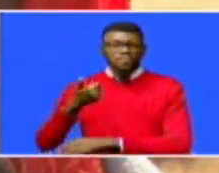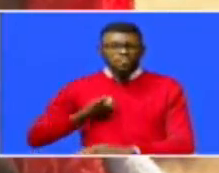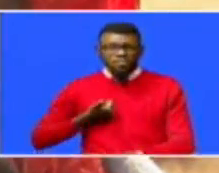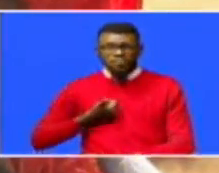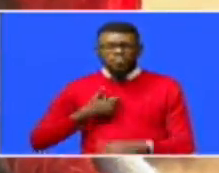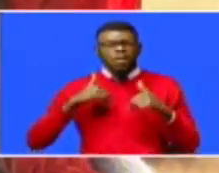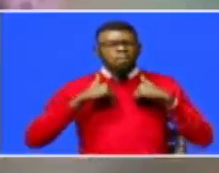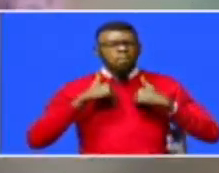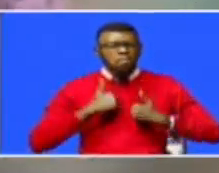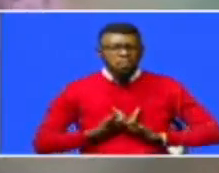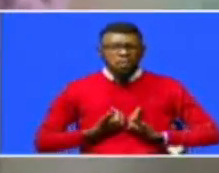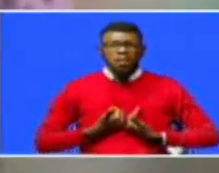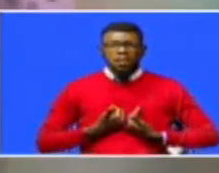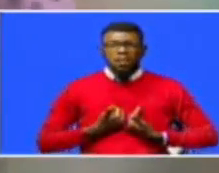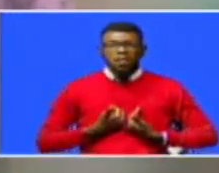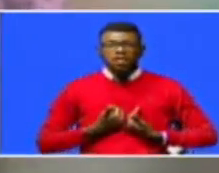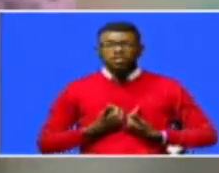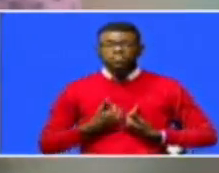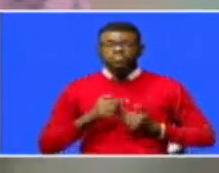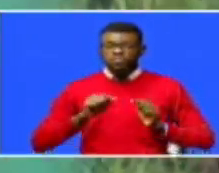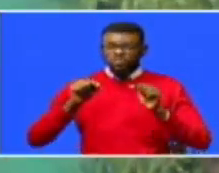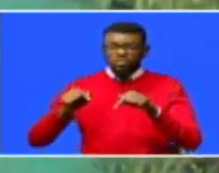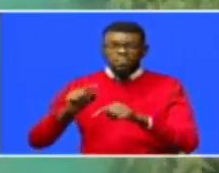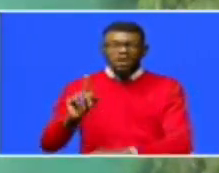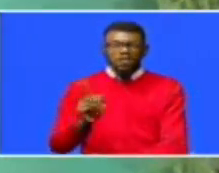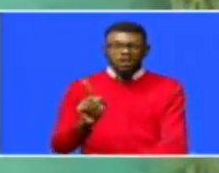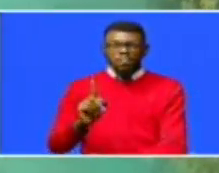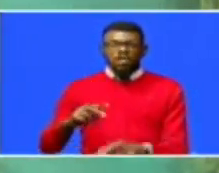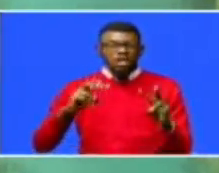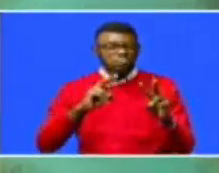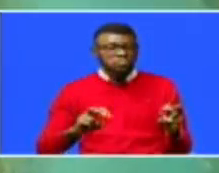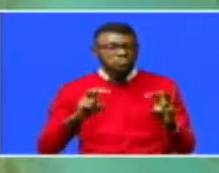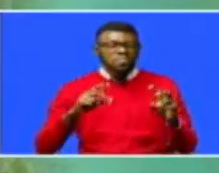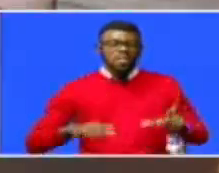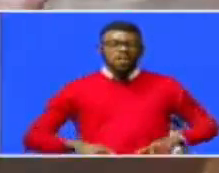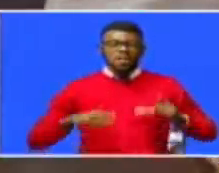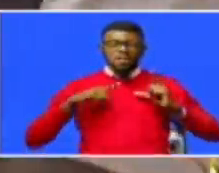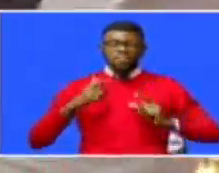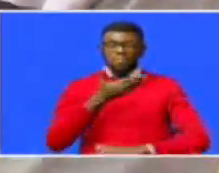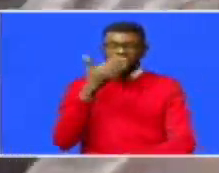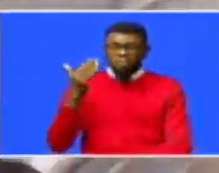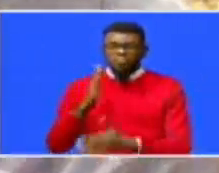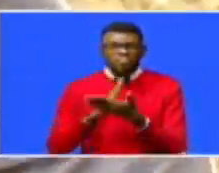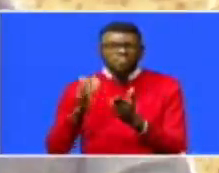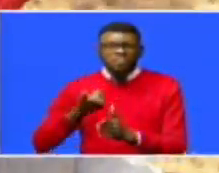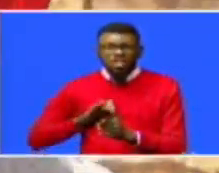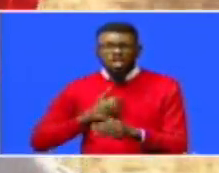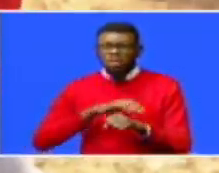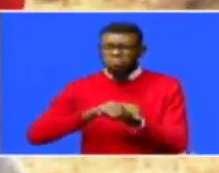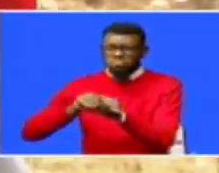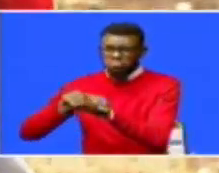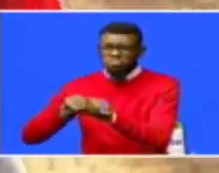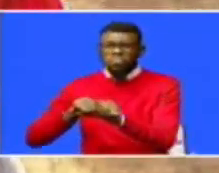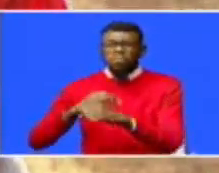of the girls visibly tired. They make their way into the city in the sun in search for a better life. Some of them are taken to work in